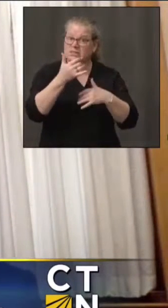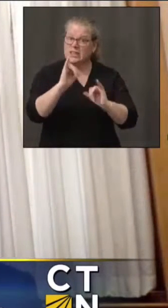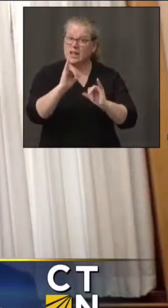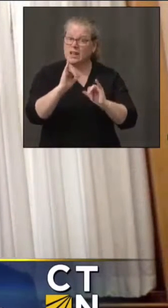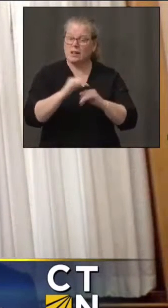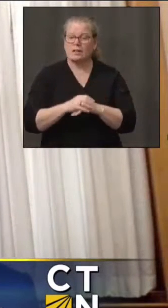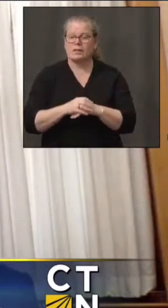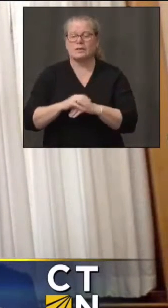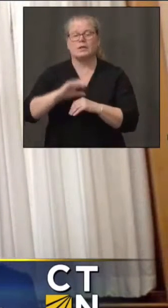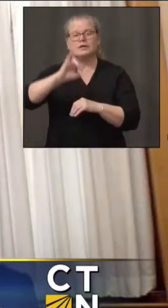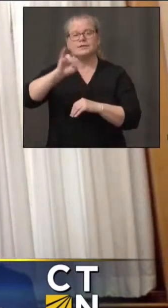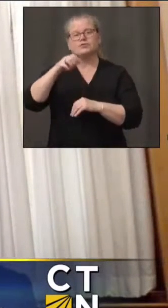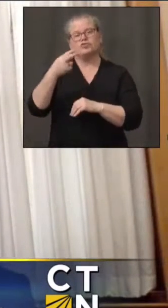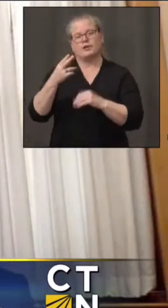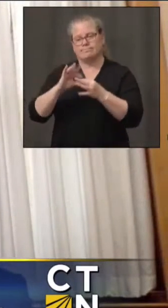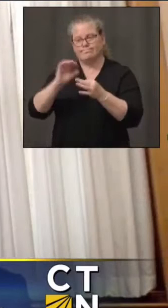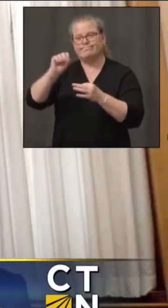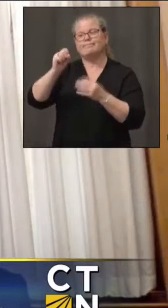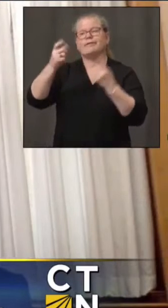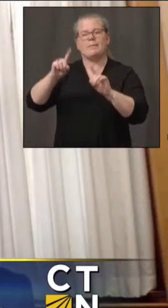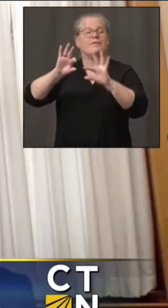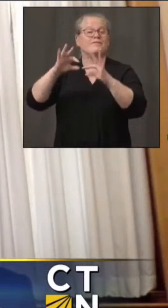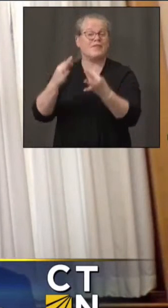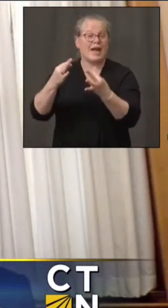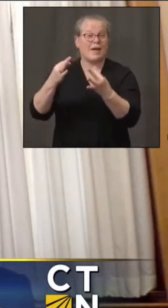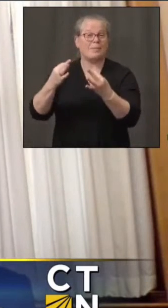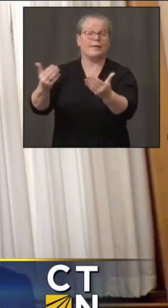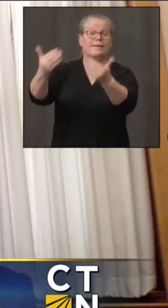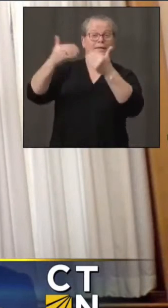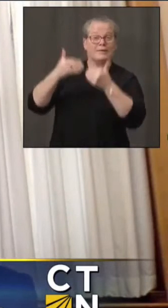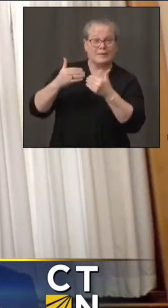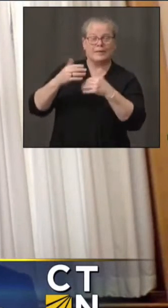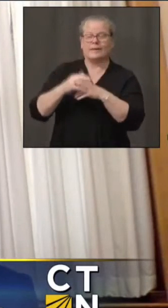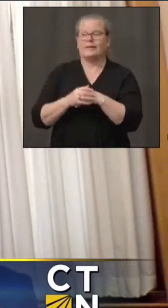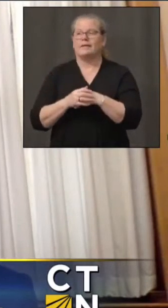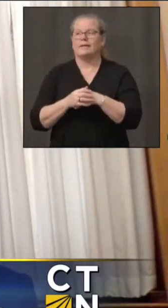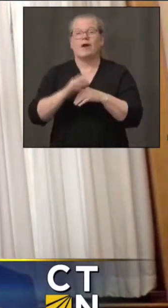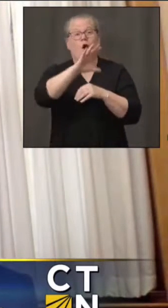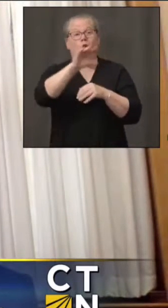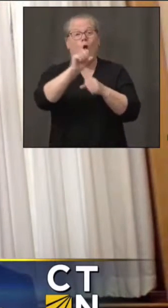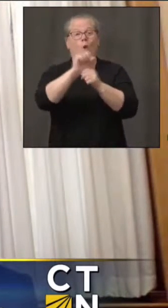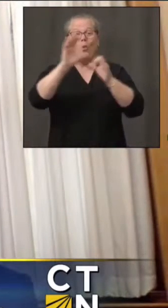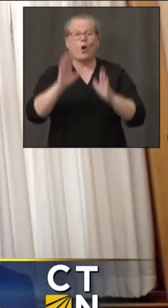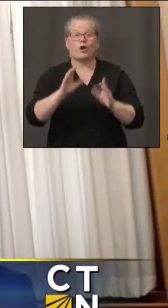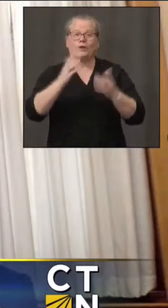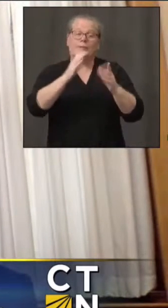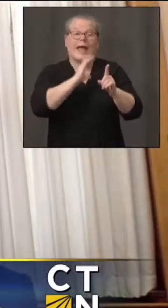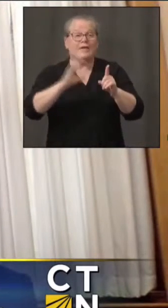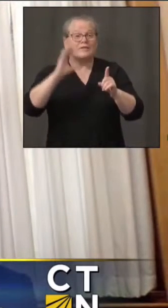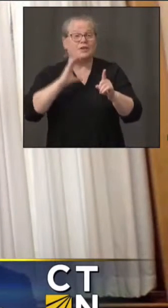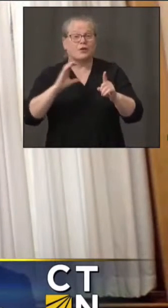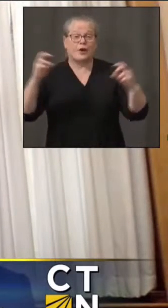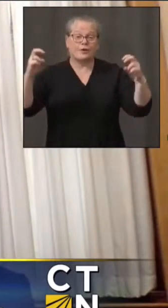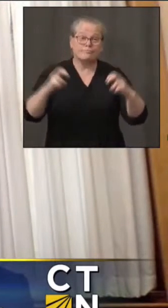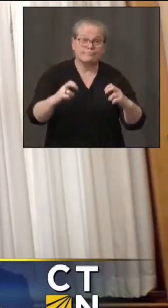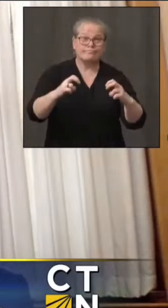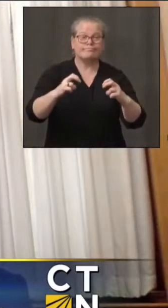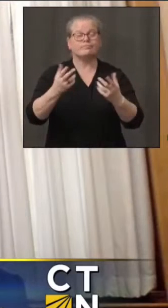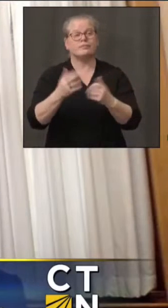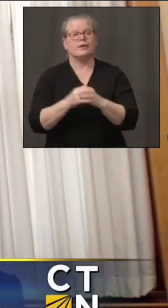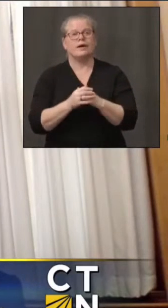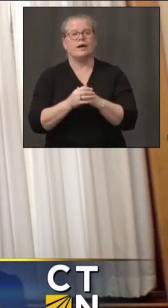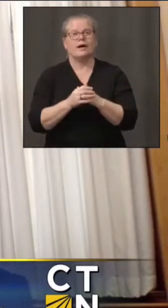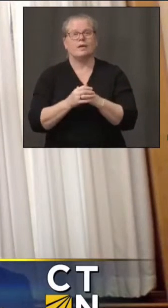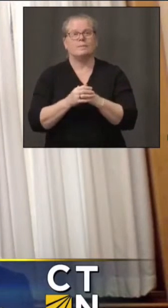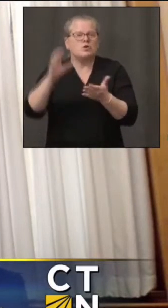Gatherings where people are with their family members, coworkers, maybe in the lunchroom, other environments where you falsely assume that just because you know